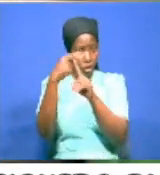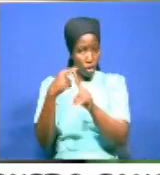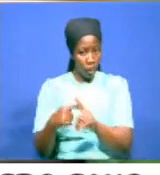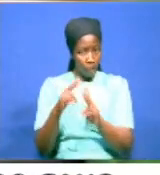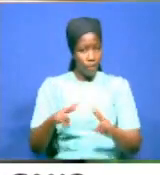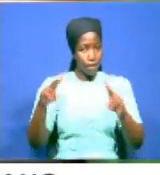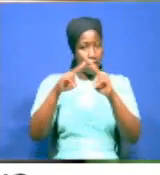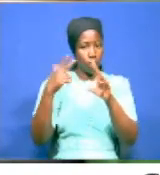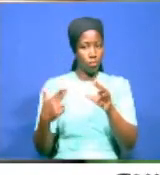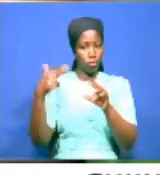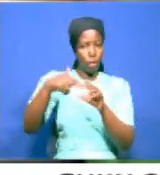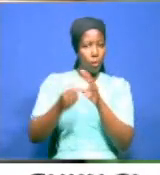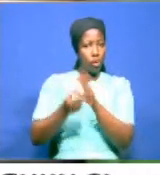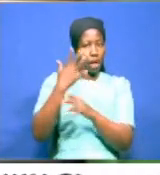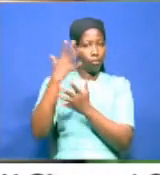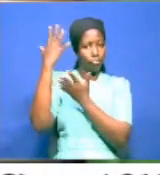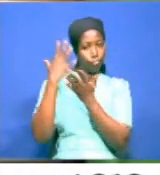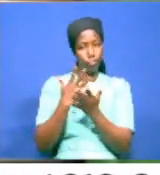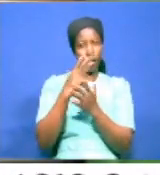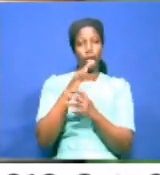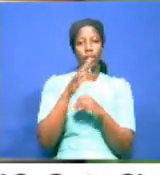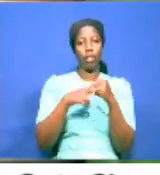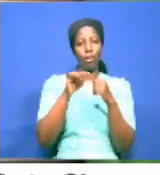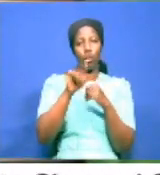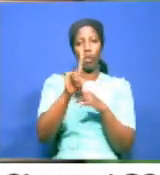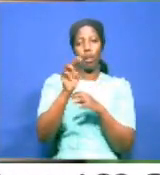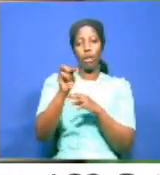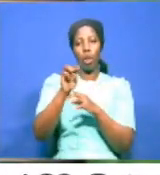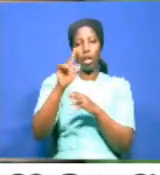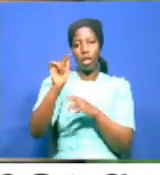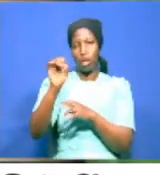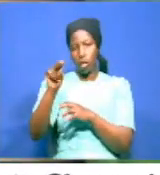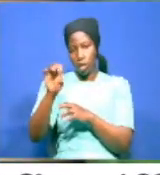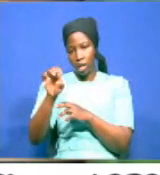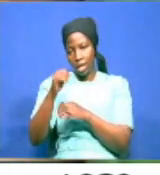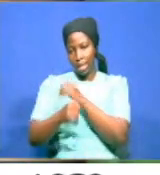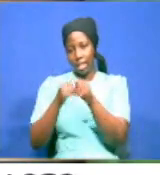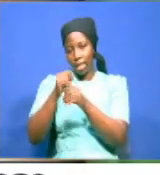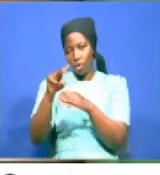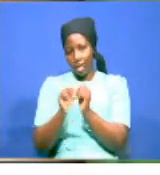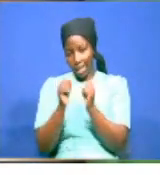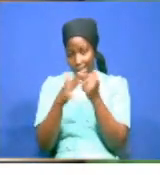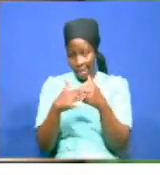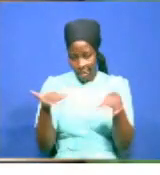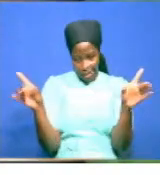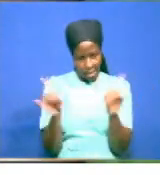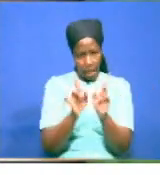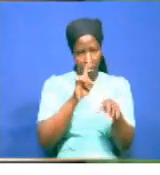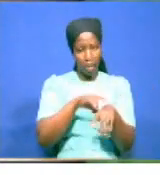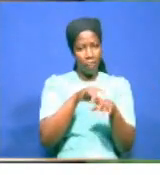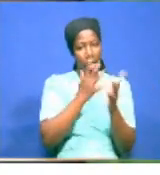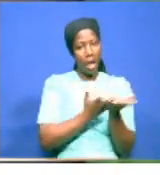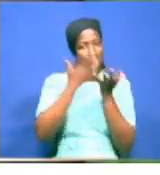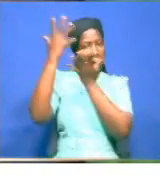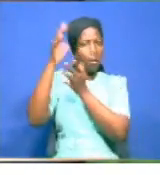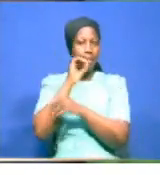products imported stood at 6.1 million tons in 2019. During the same period, exports and domestic